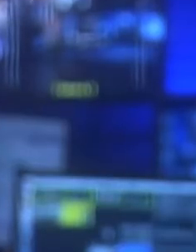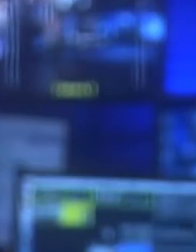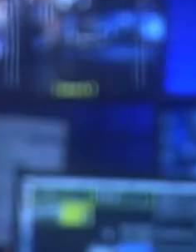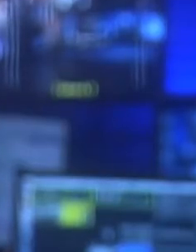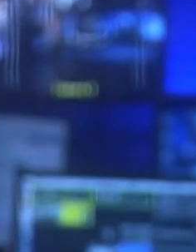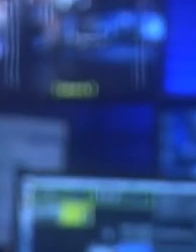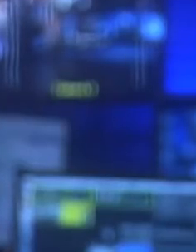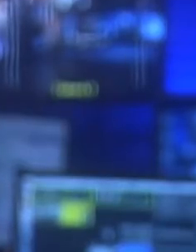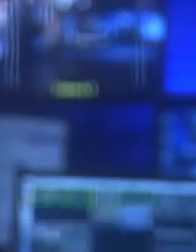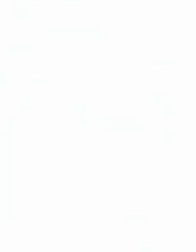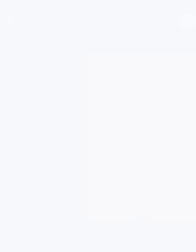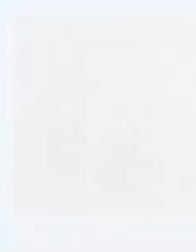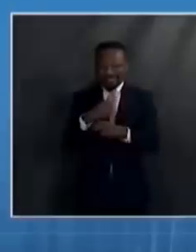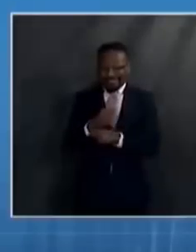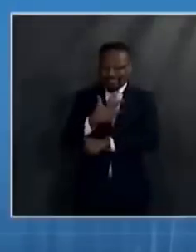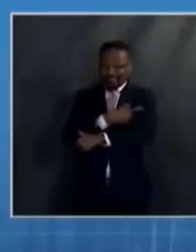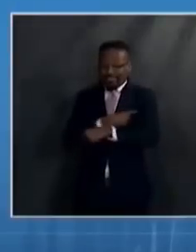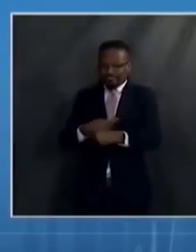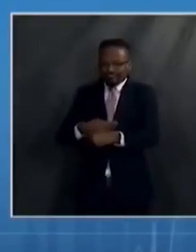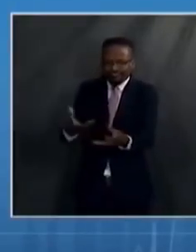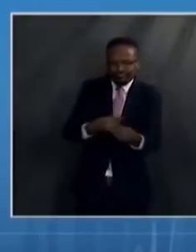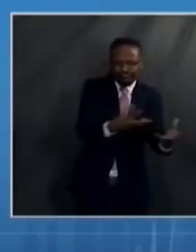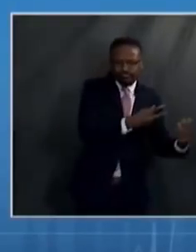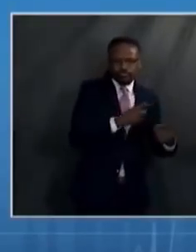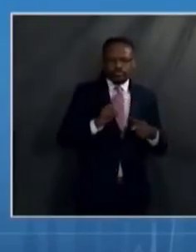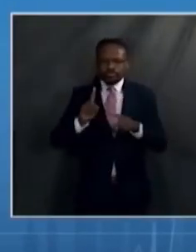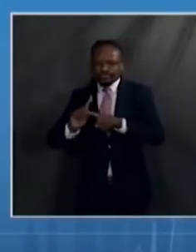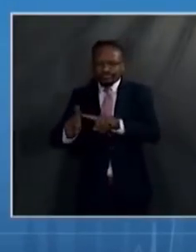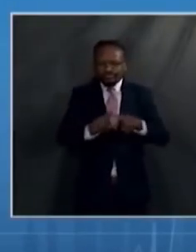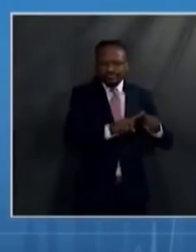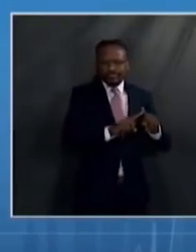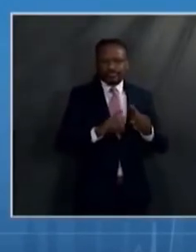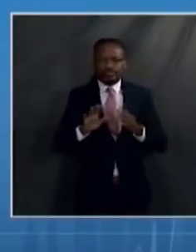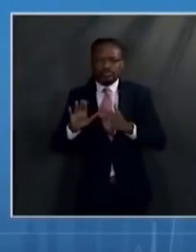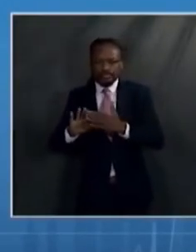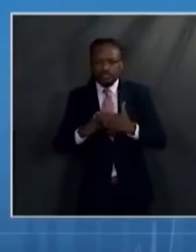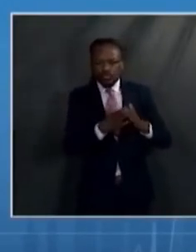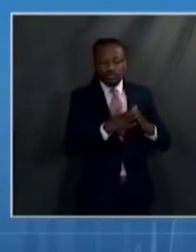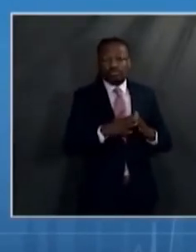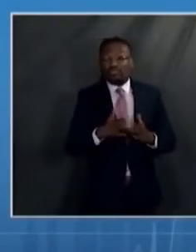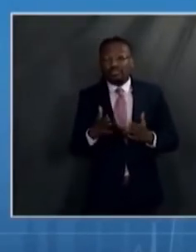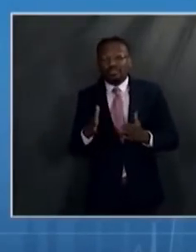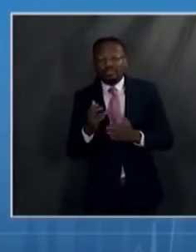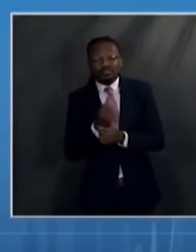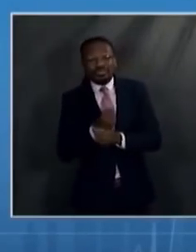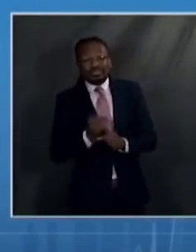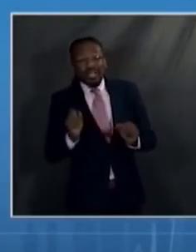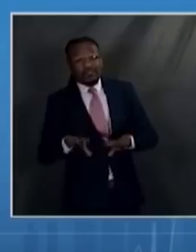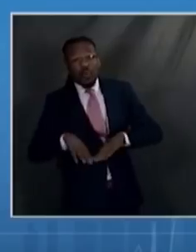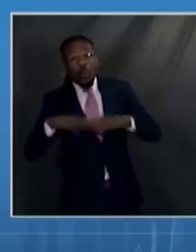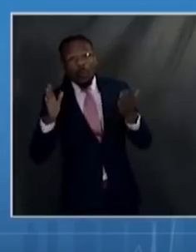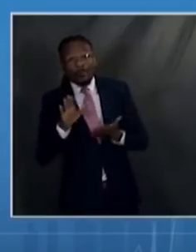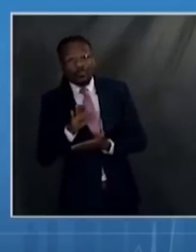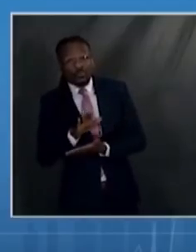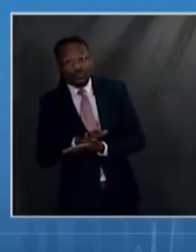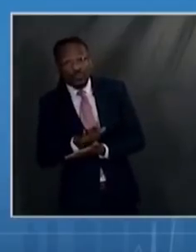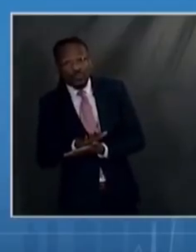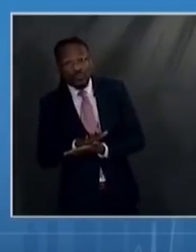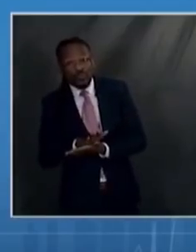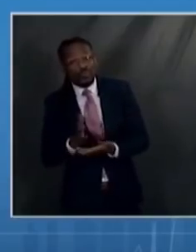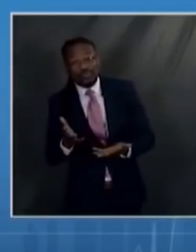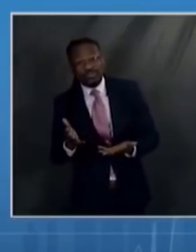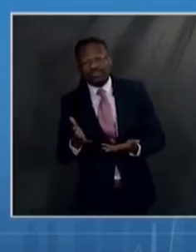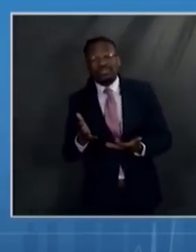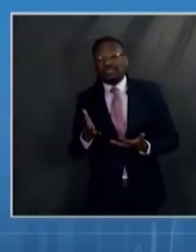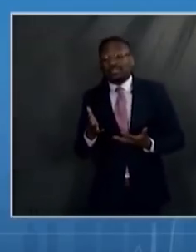for teachers. I would also say that safe reopening of schools is not, that